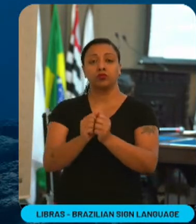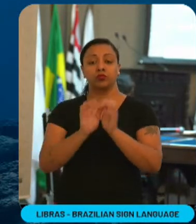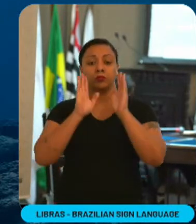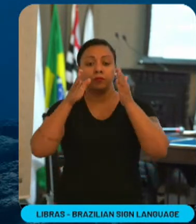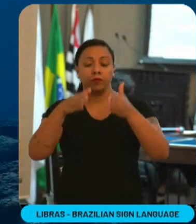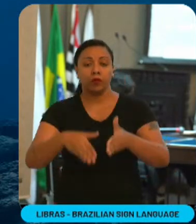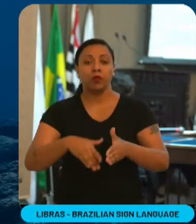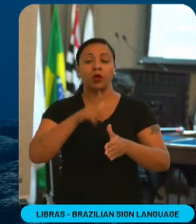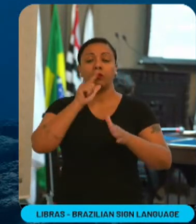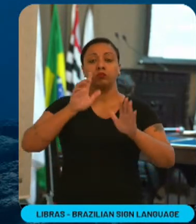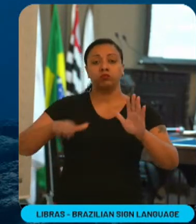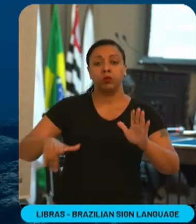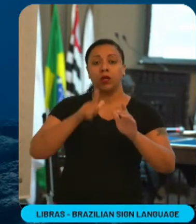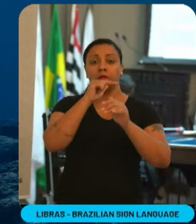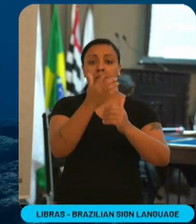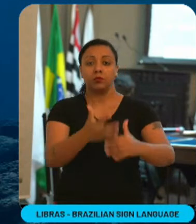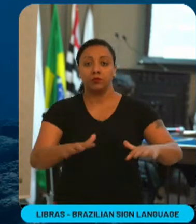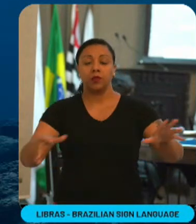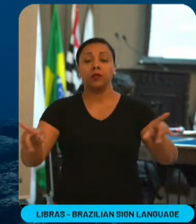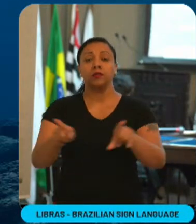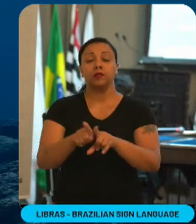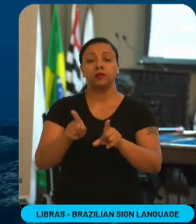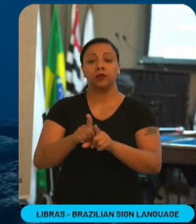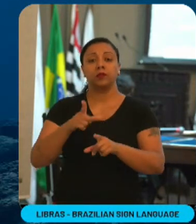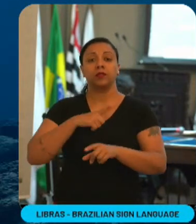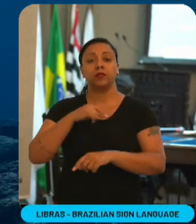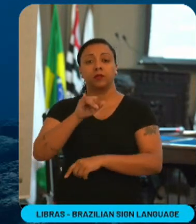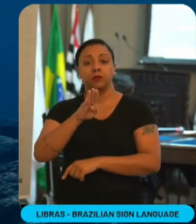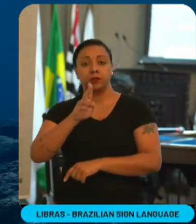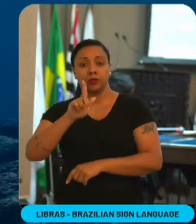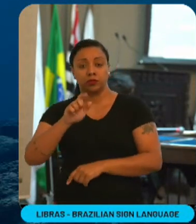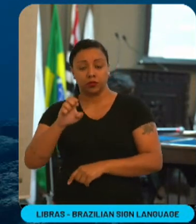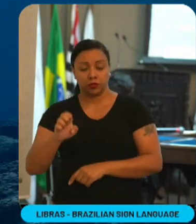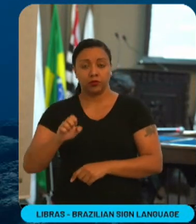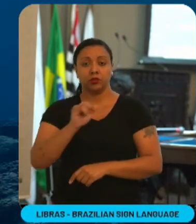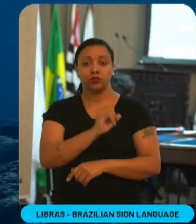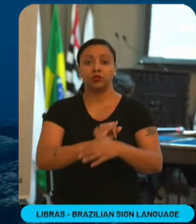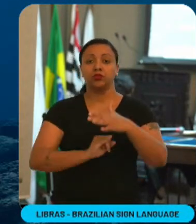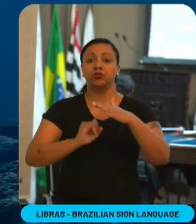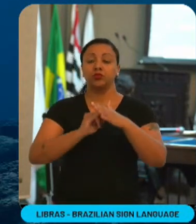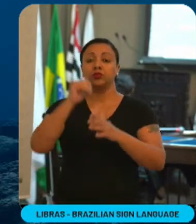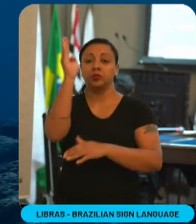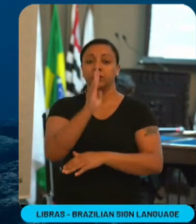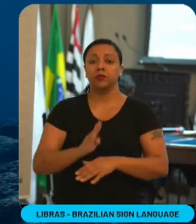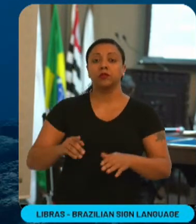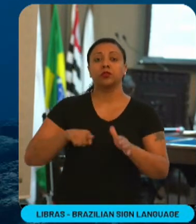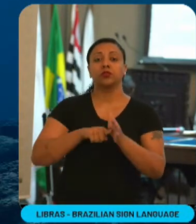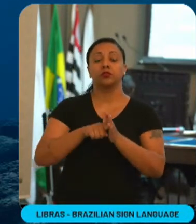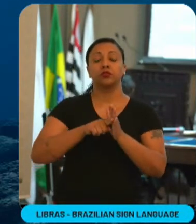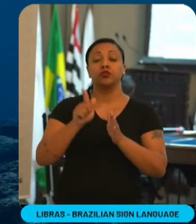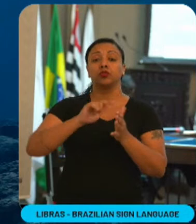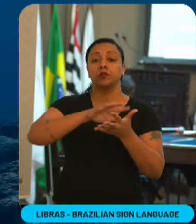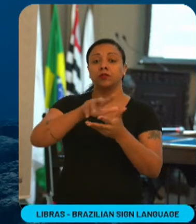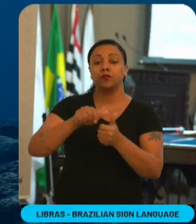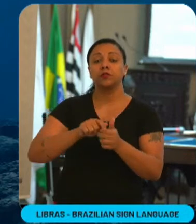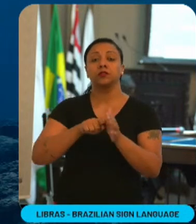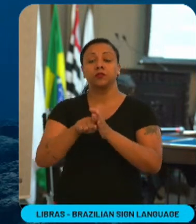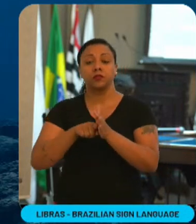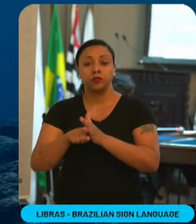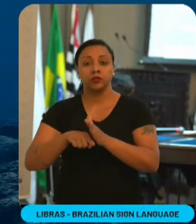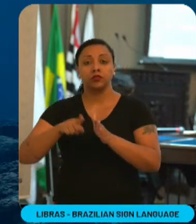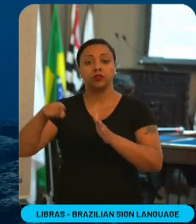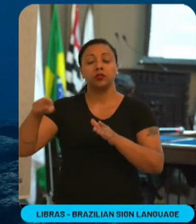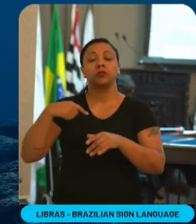Commission Interstate of Marine, and is also counting on the Brazilian